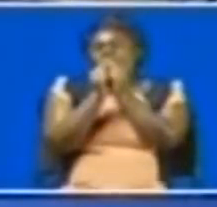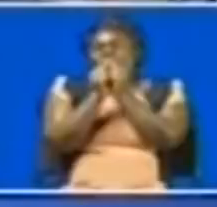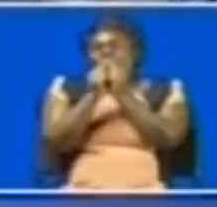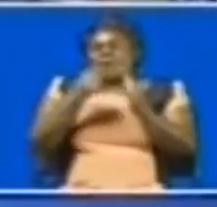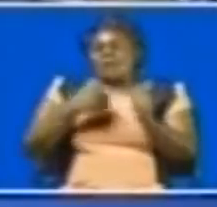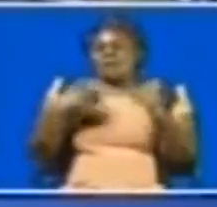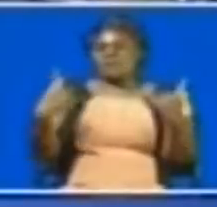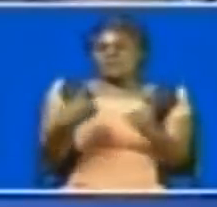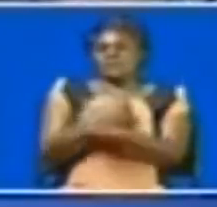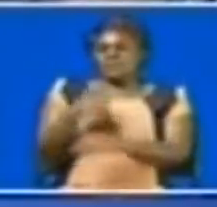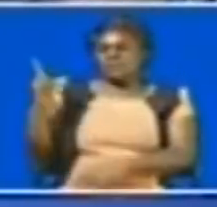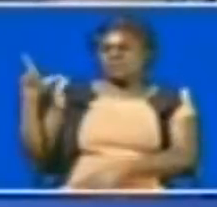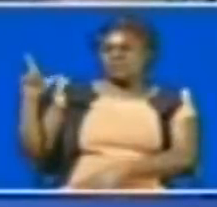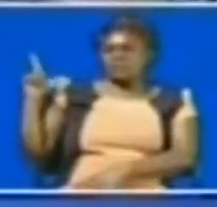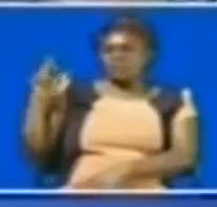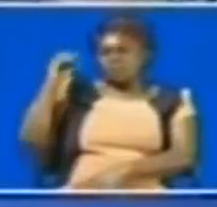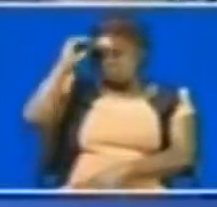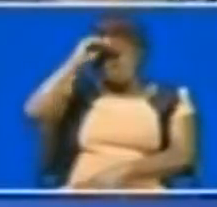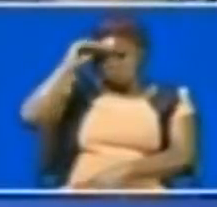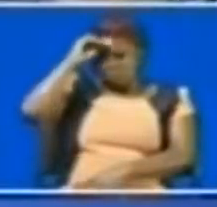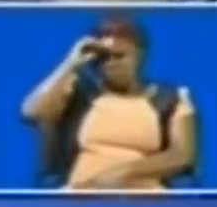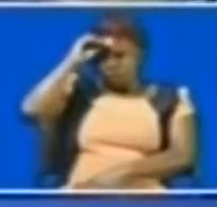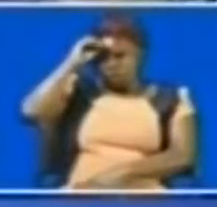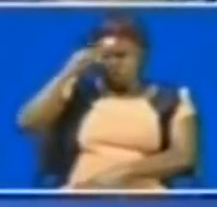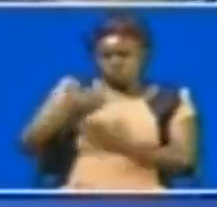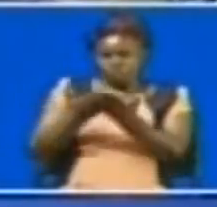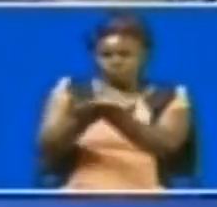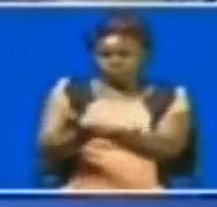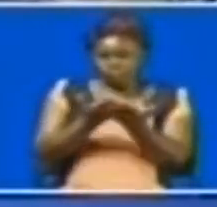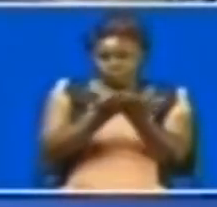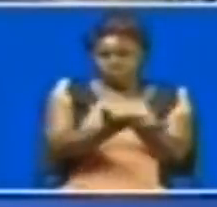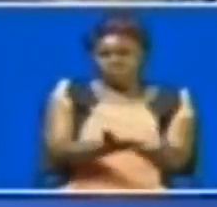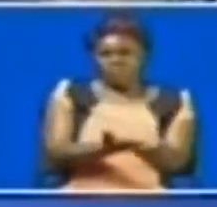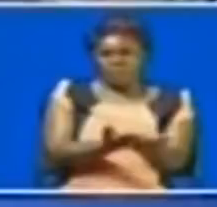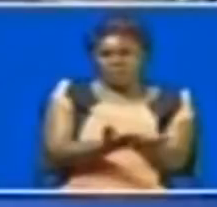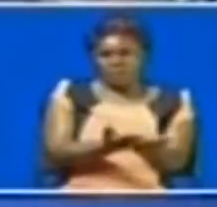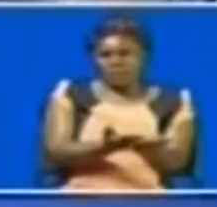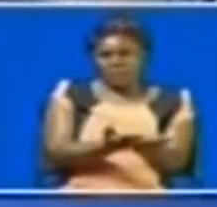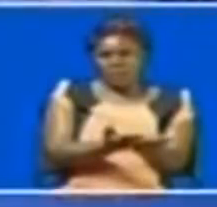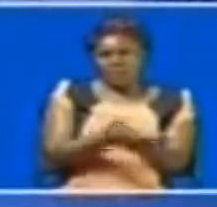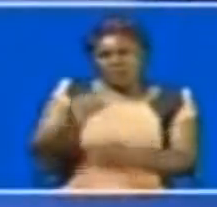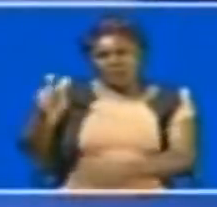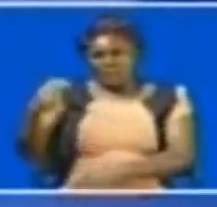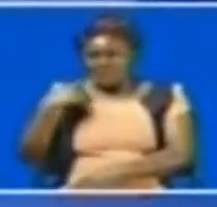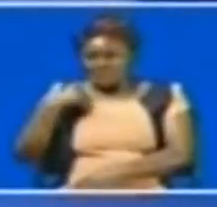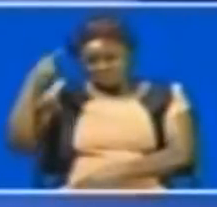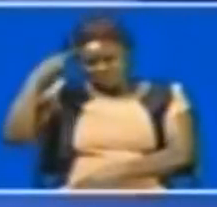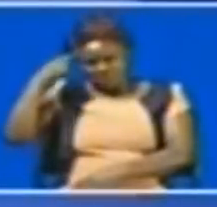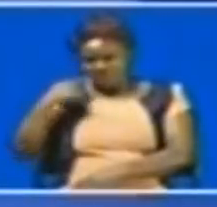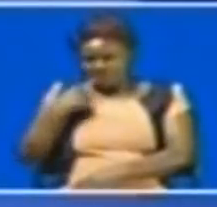had different legal opinions presented to us. There was one school of thought that